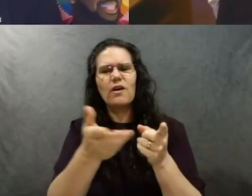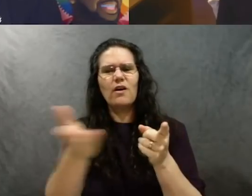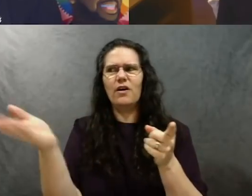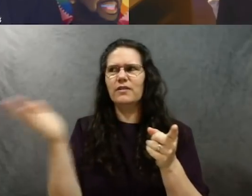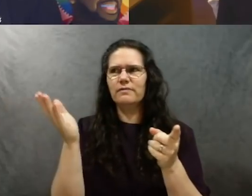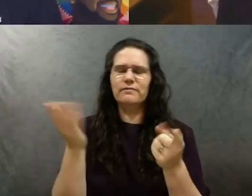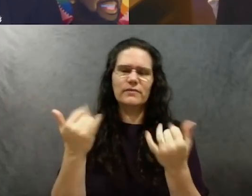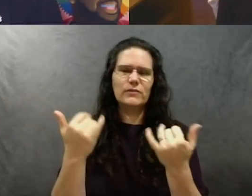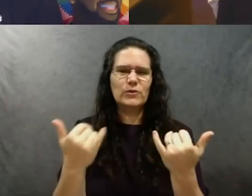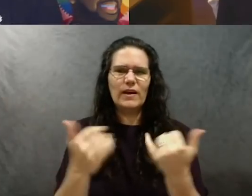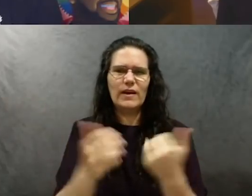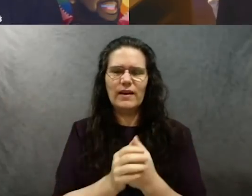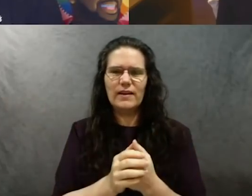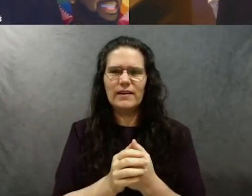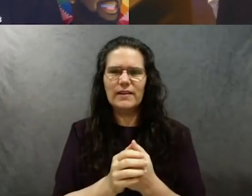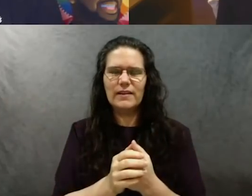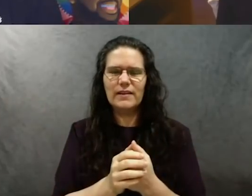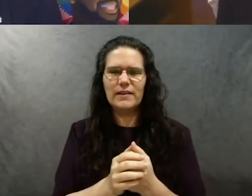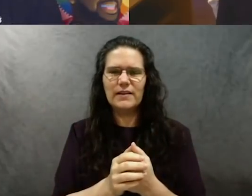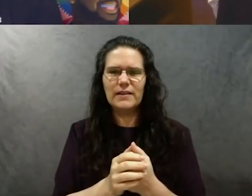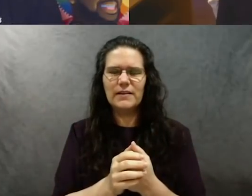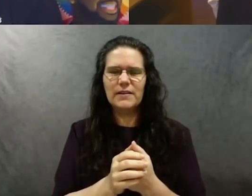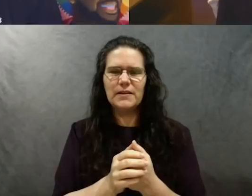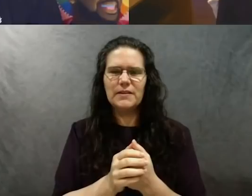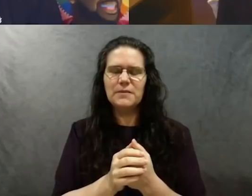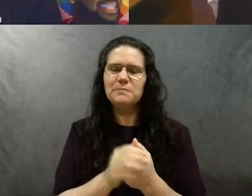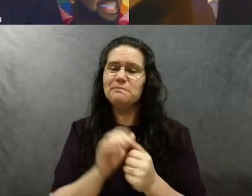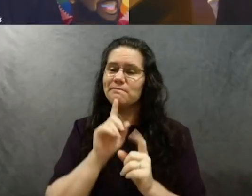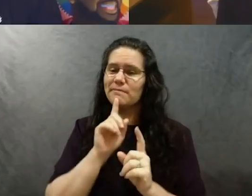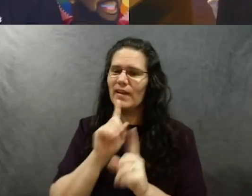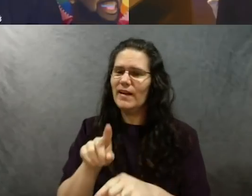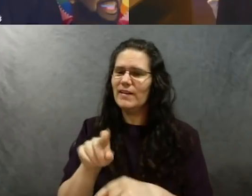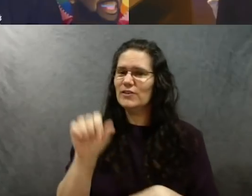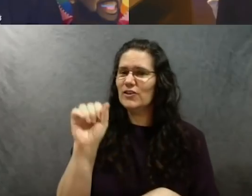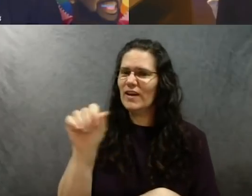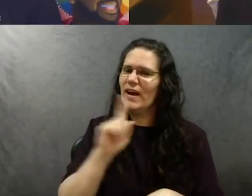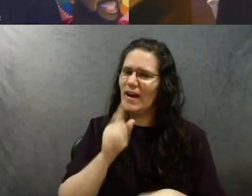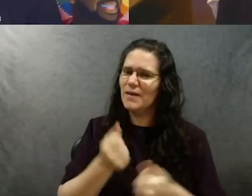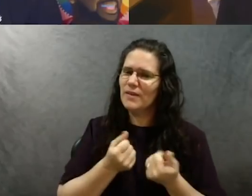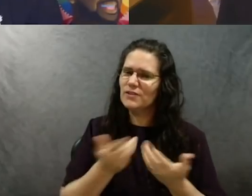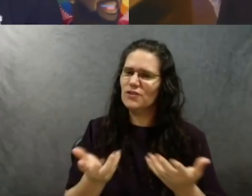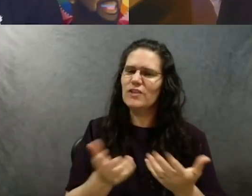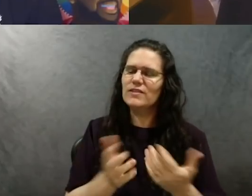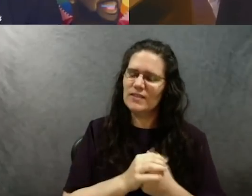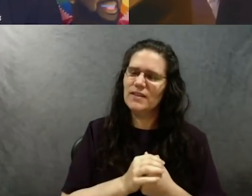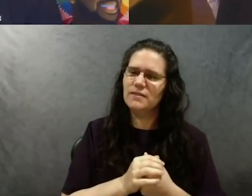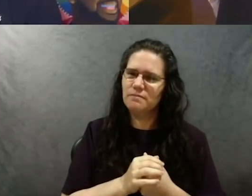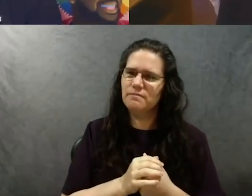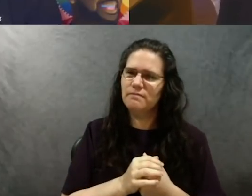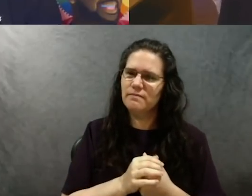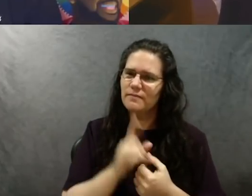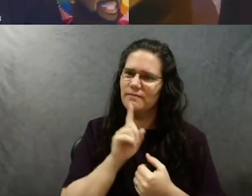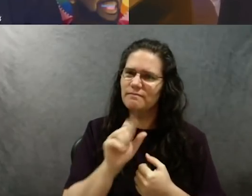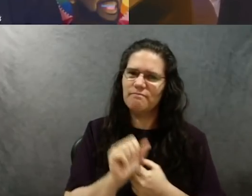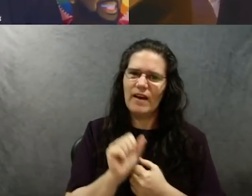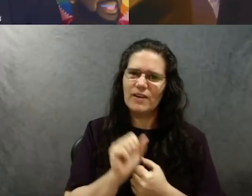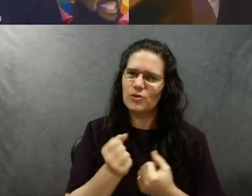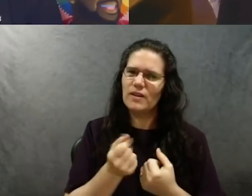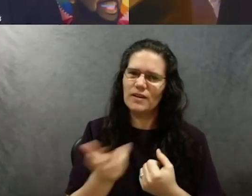days? Yeah, I'm exhausted, actually.